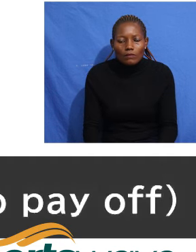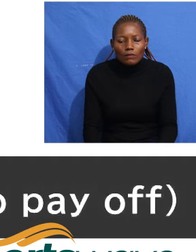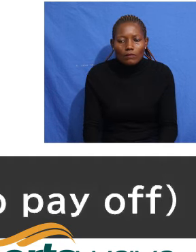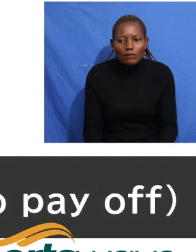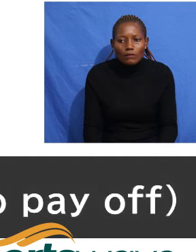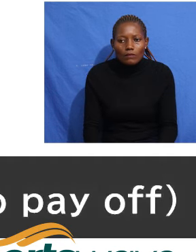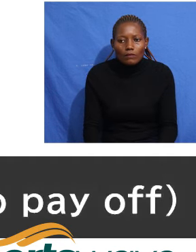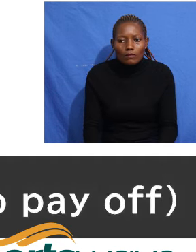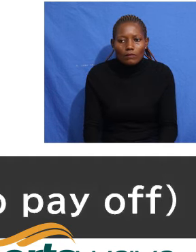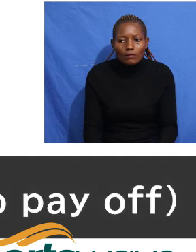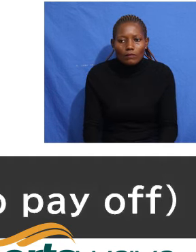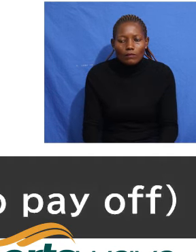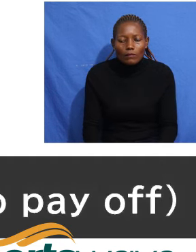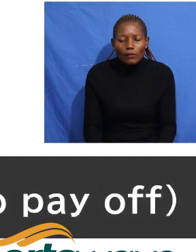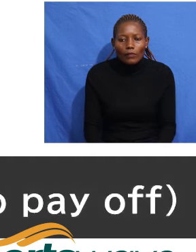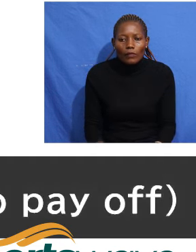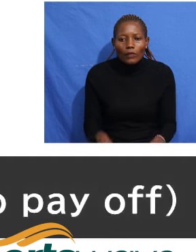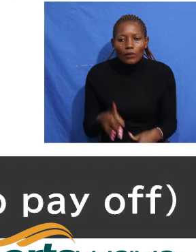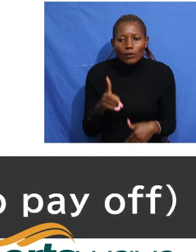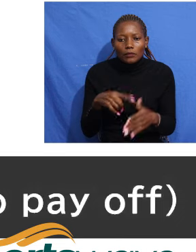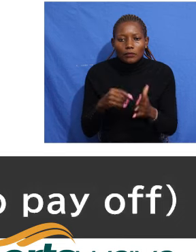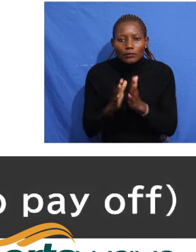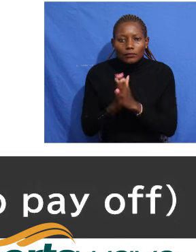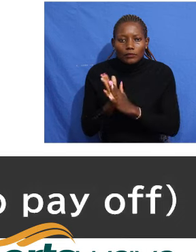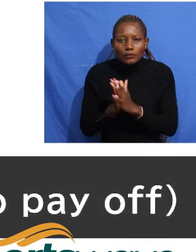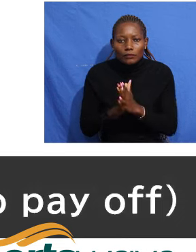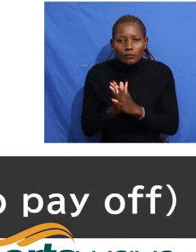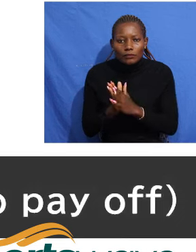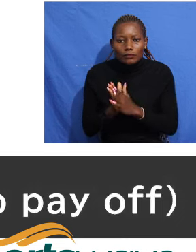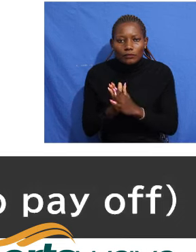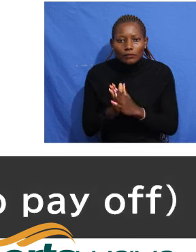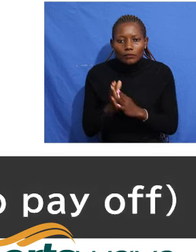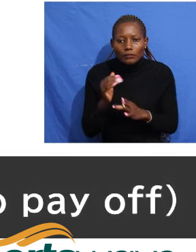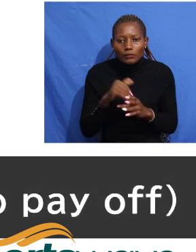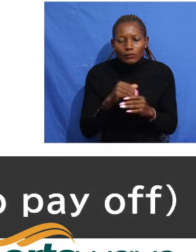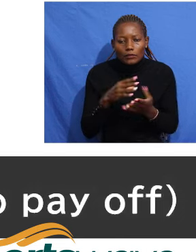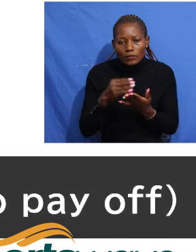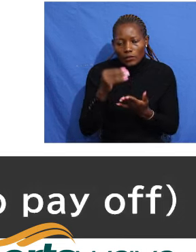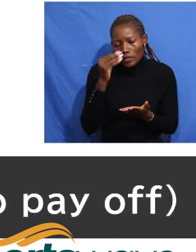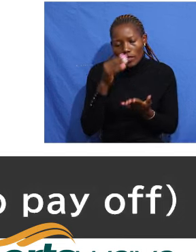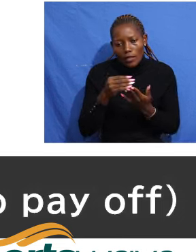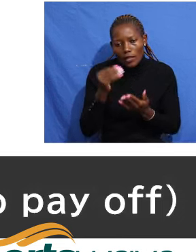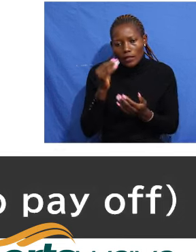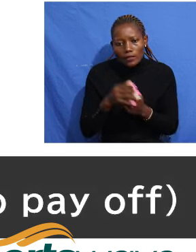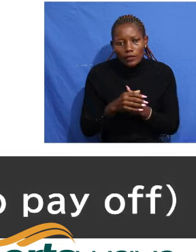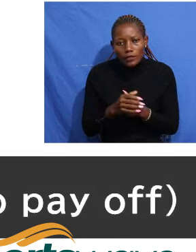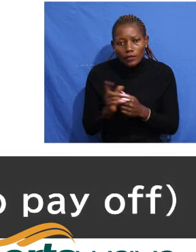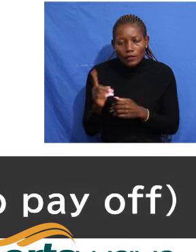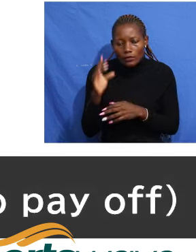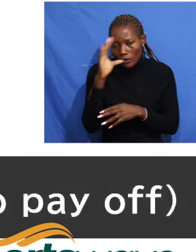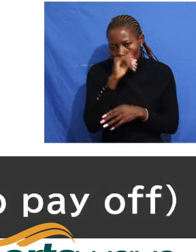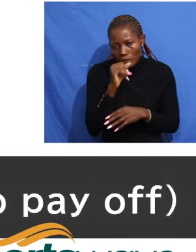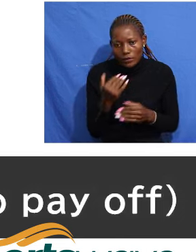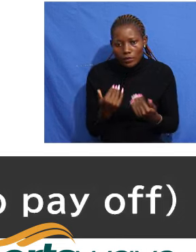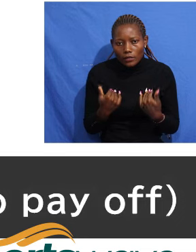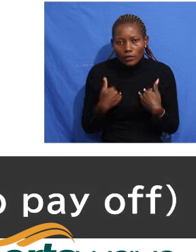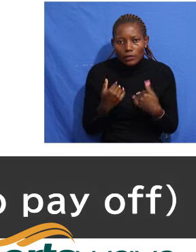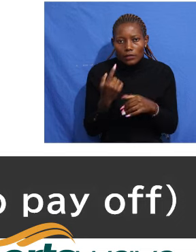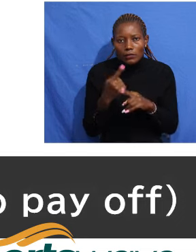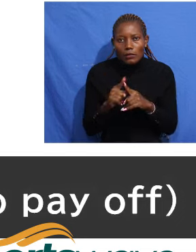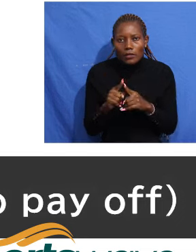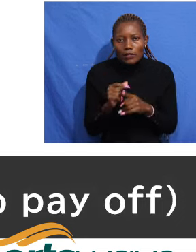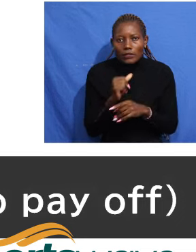So what's interesting is in this study is that they were lacking sleep, but they